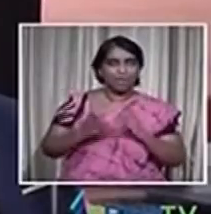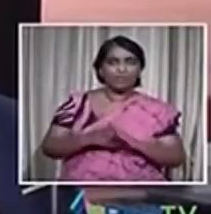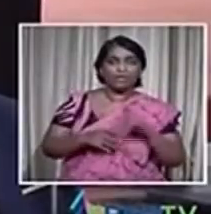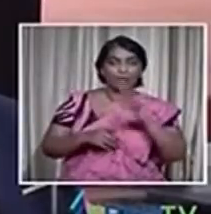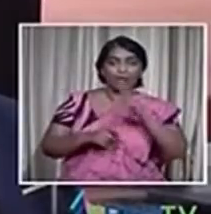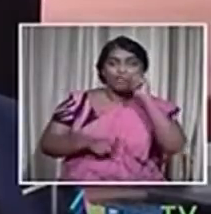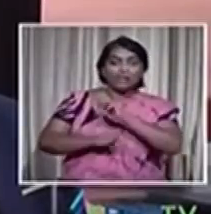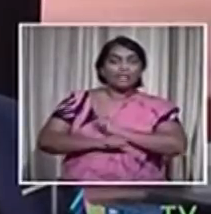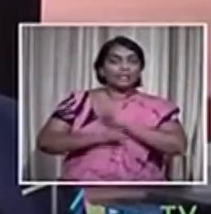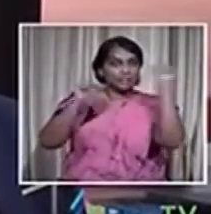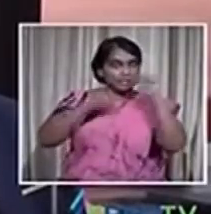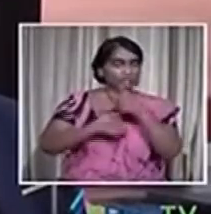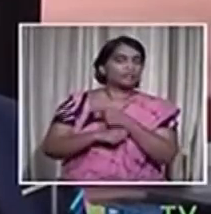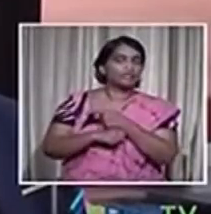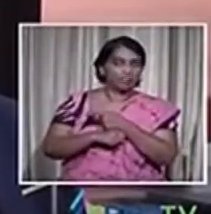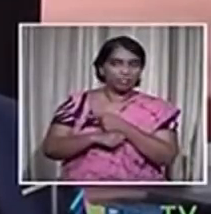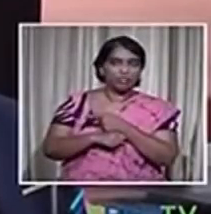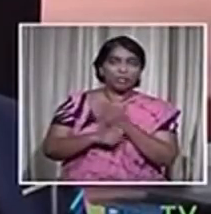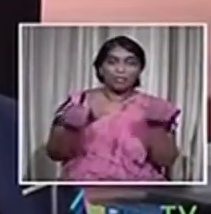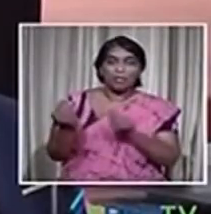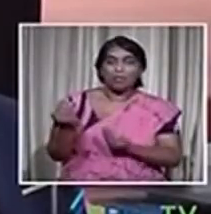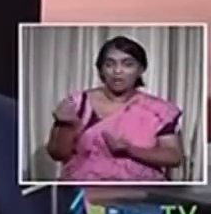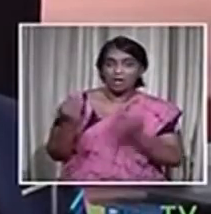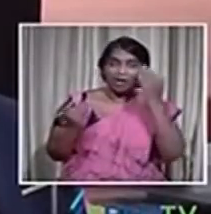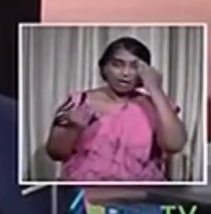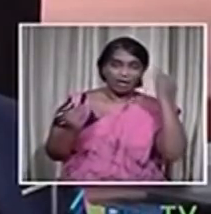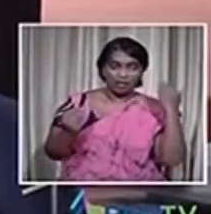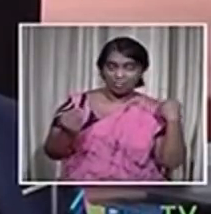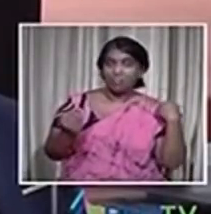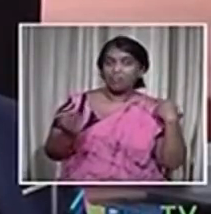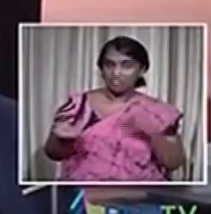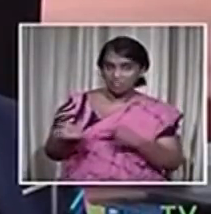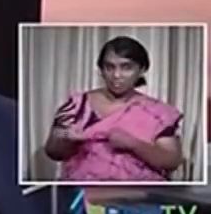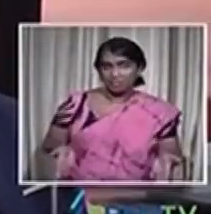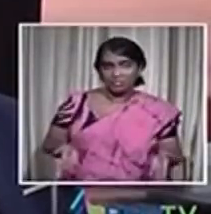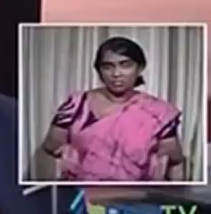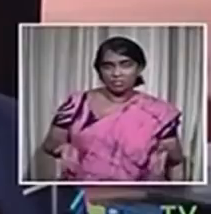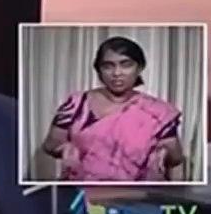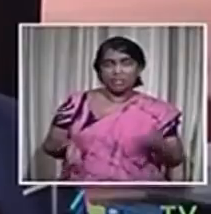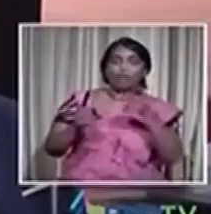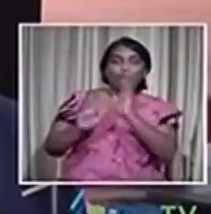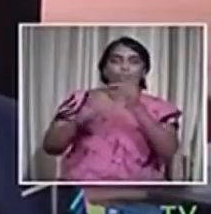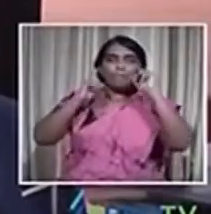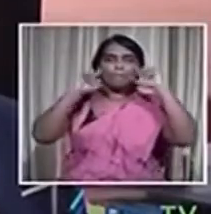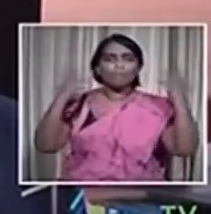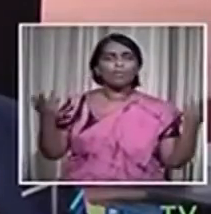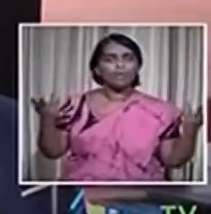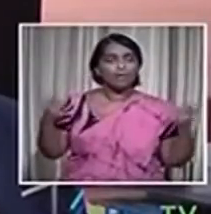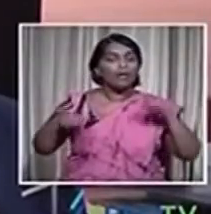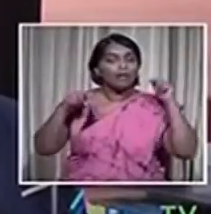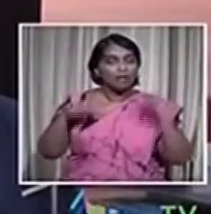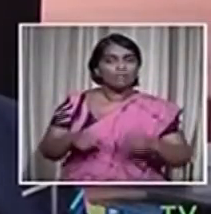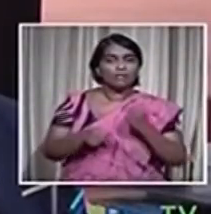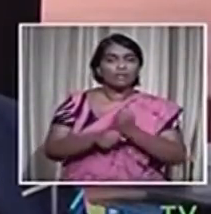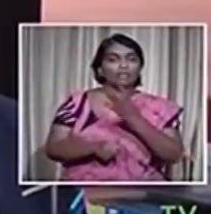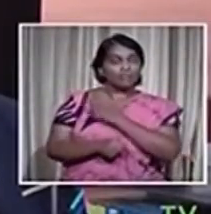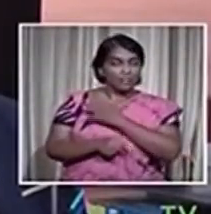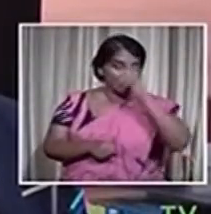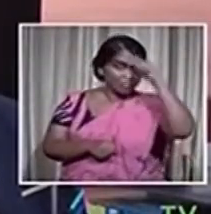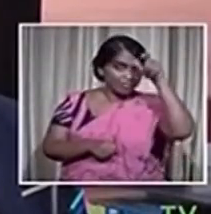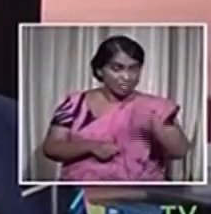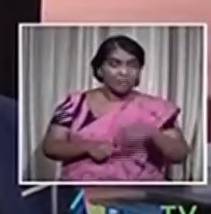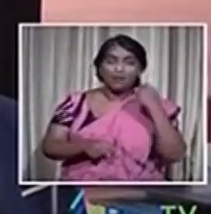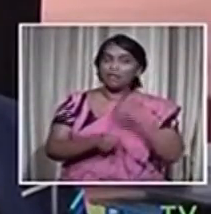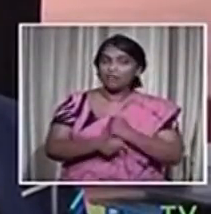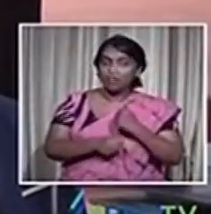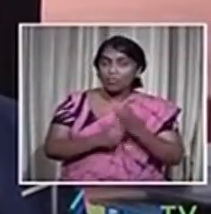won't be able to go home. It is the people who are protesting. Is the mother carrying a child an extremist? Remember, they want to either let this drag on until